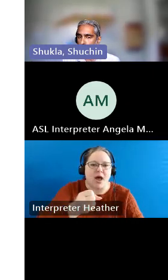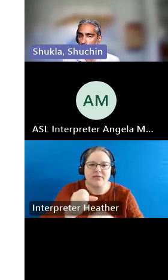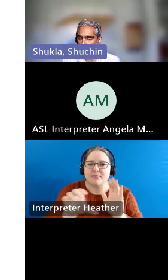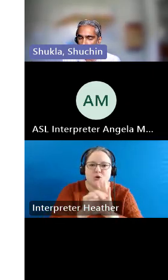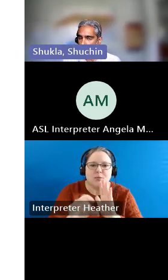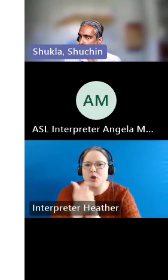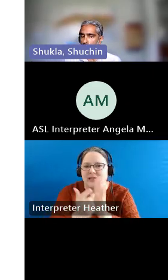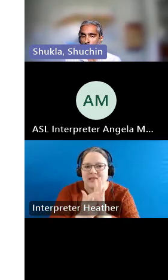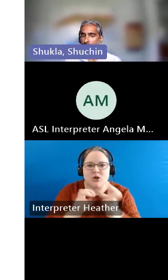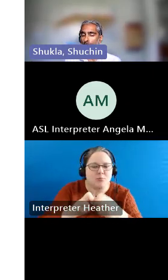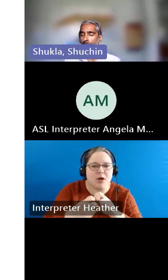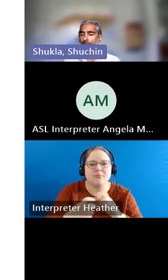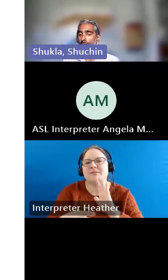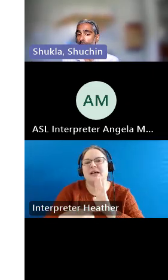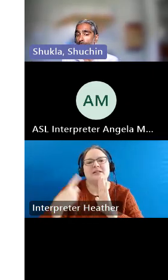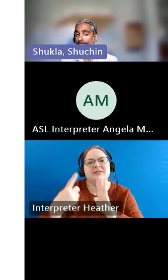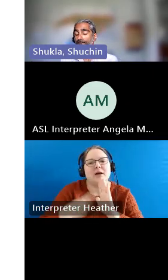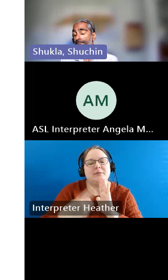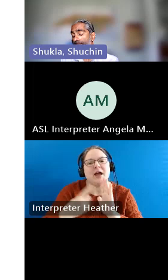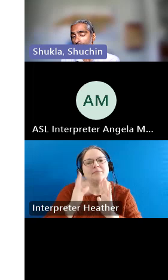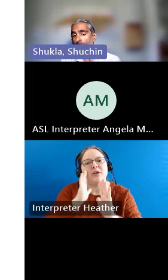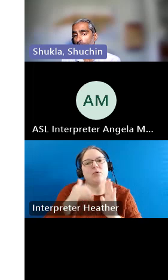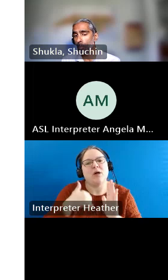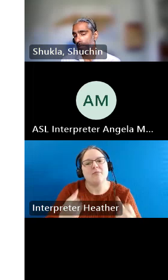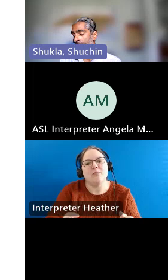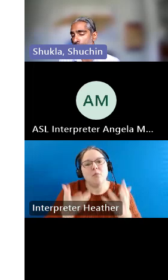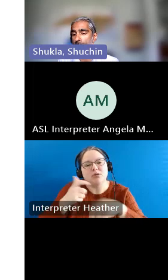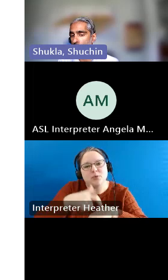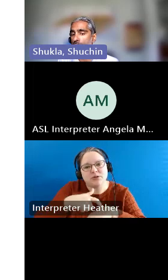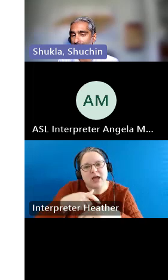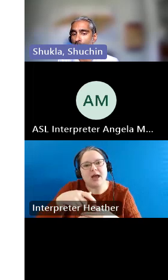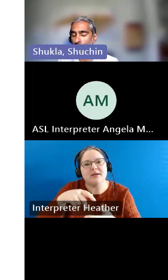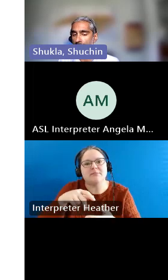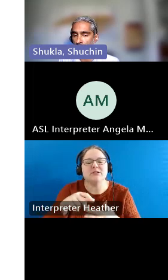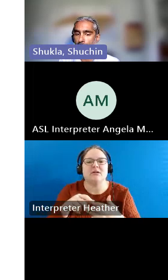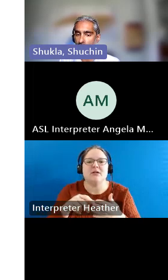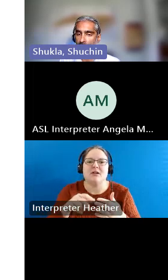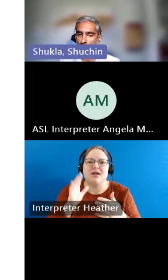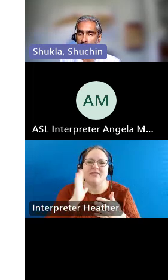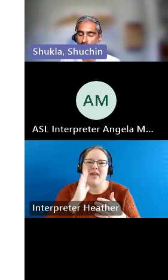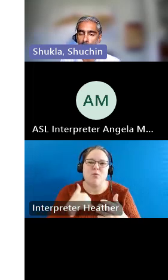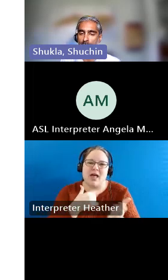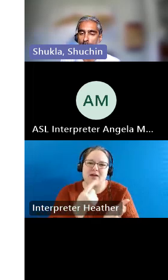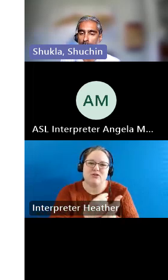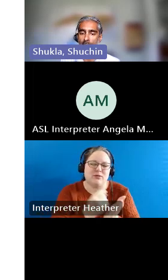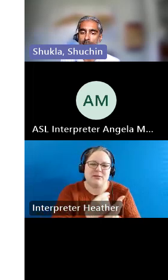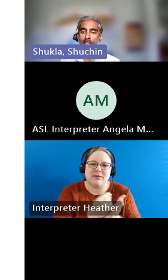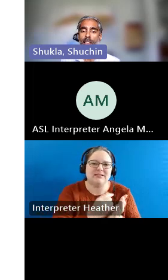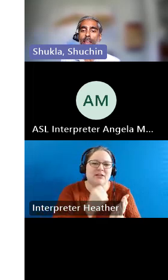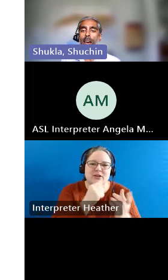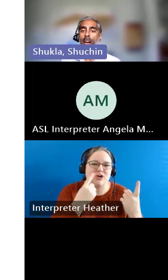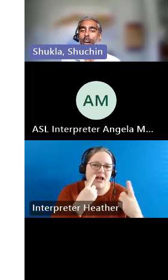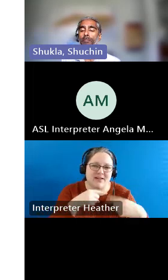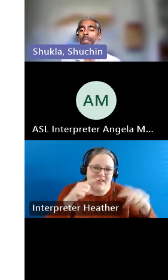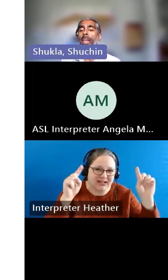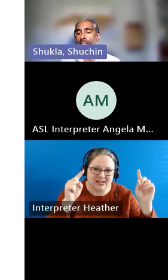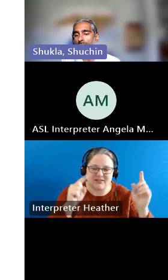people will have multiple treatment episodes, often with some treatments that are less effective than the medication, to be totally